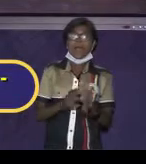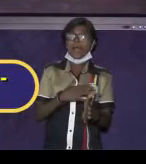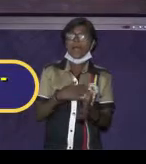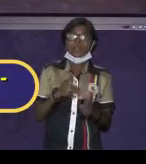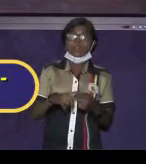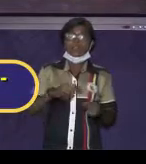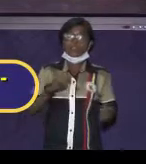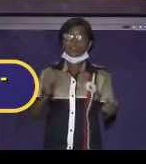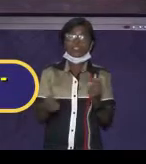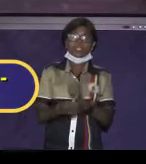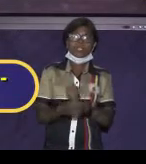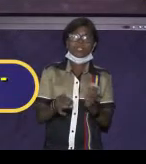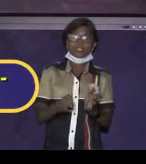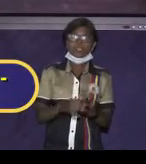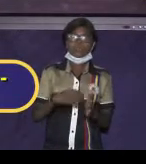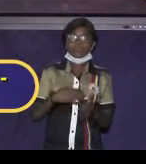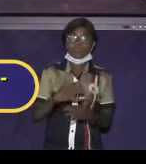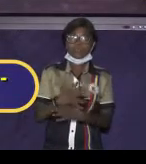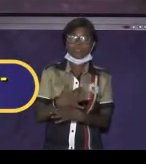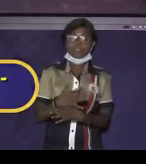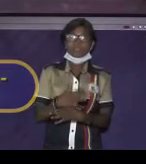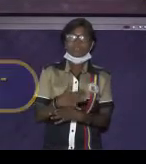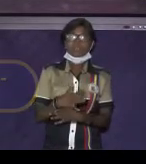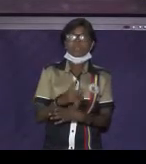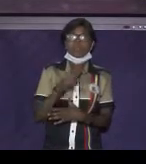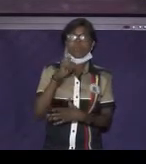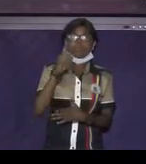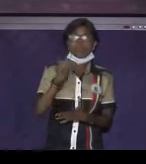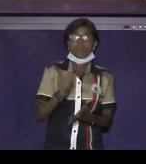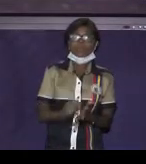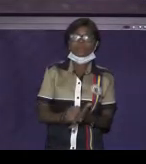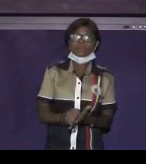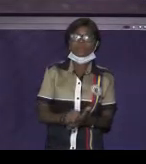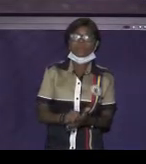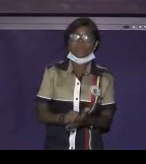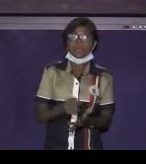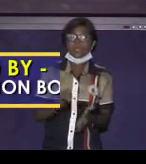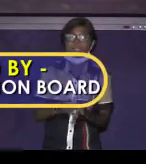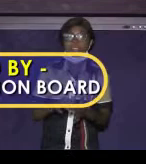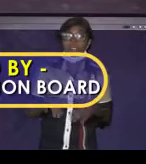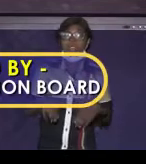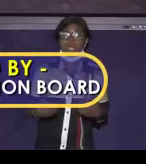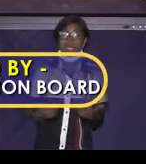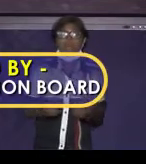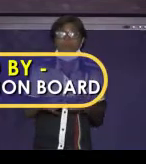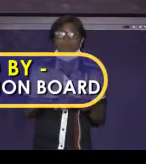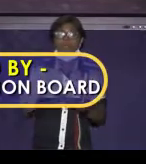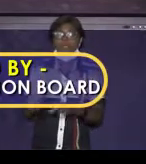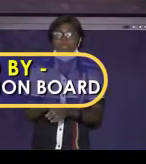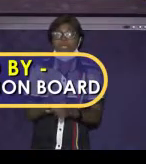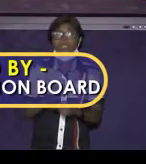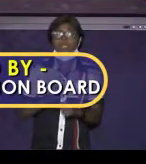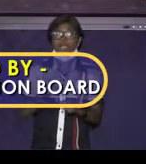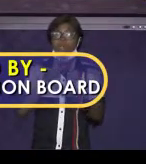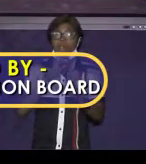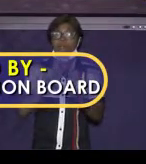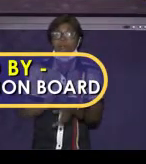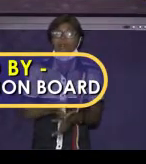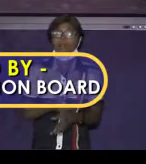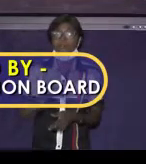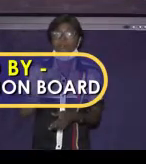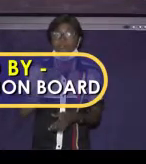And to change meters to kilometers, we simply divide by 1,000. And that's how we got 10.8 kilometers per